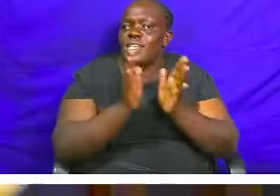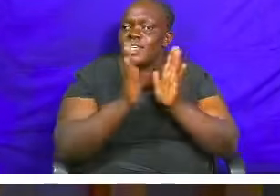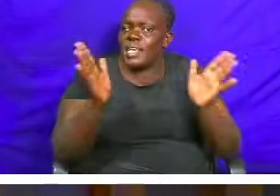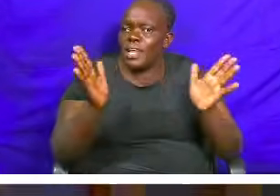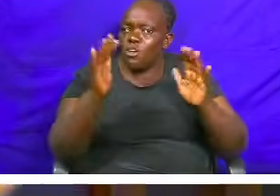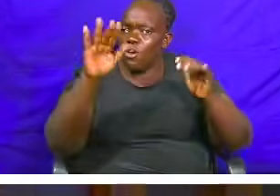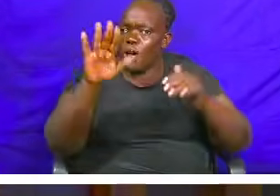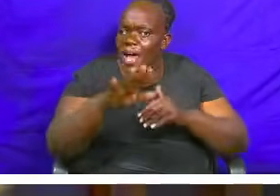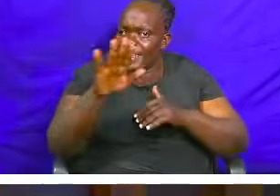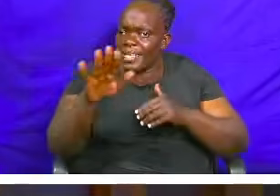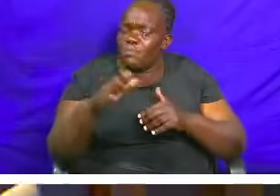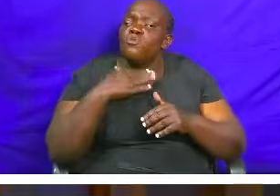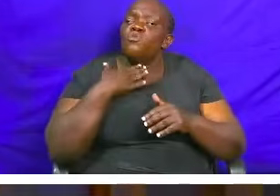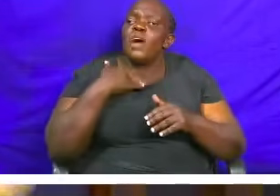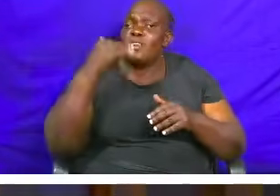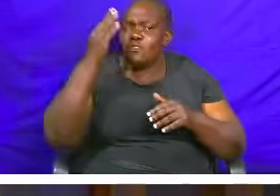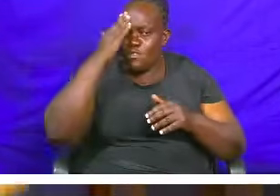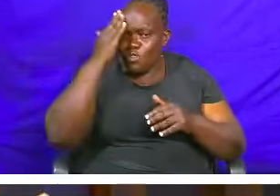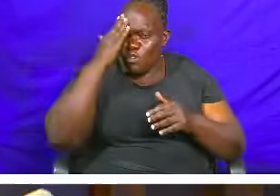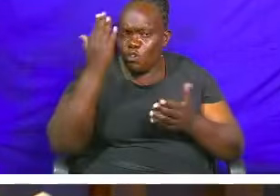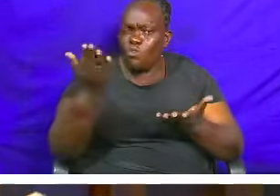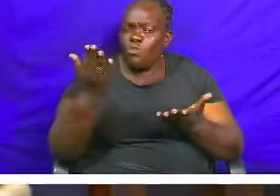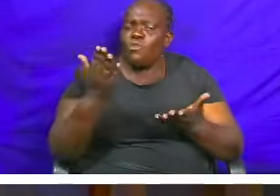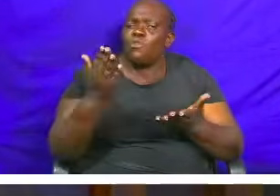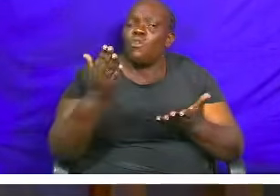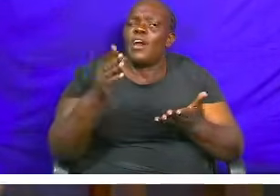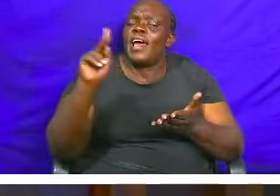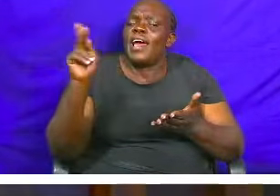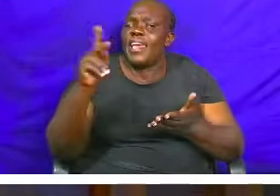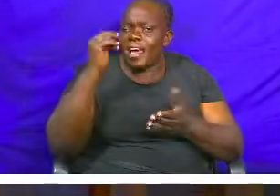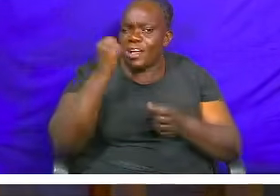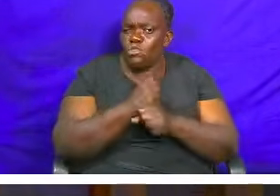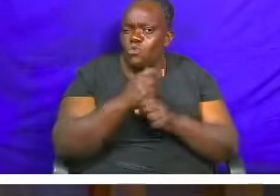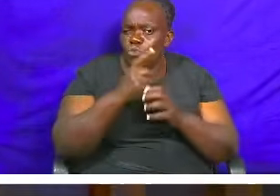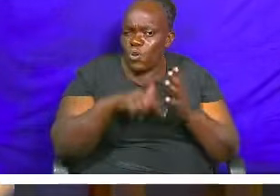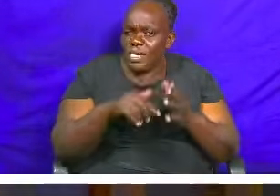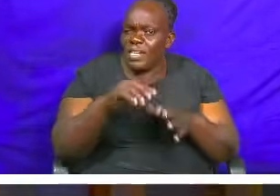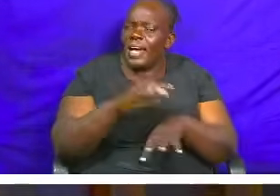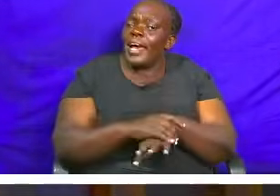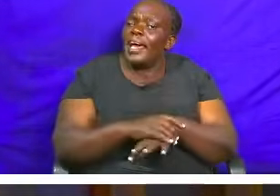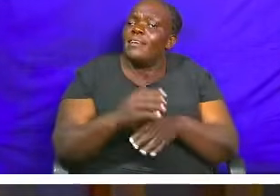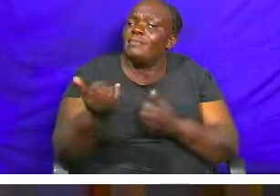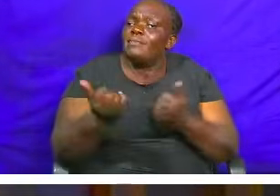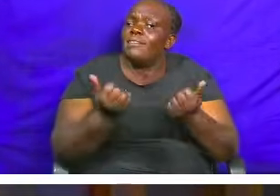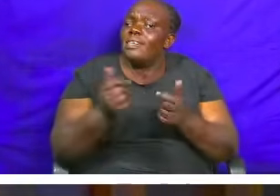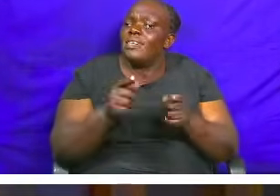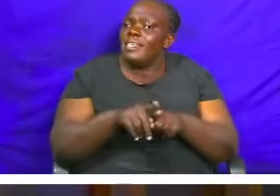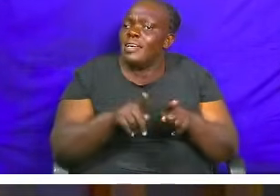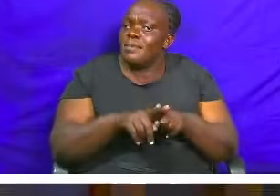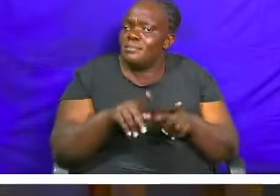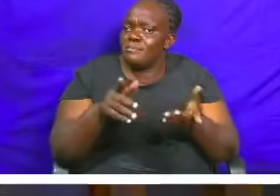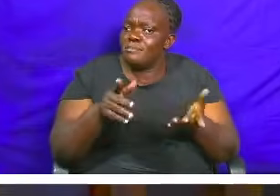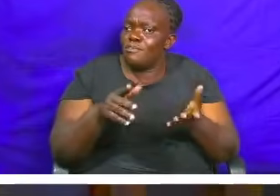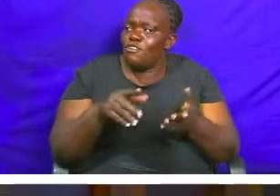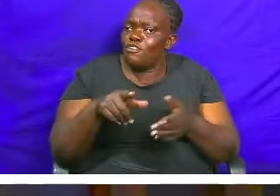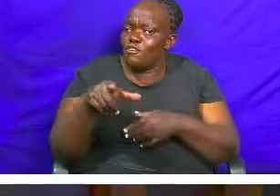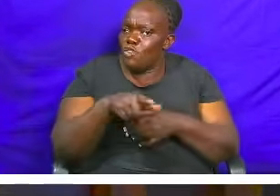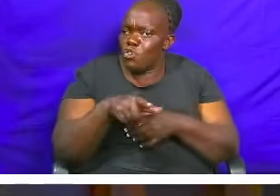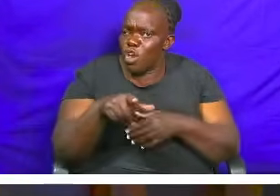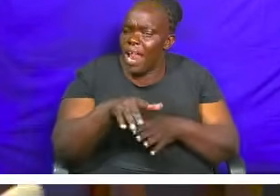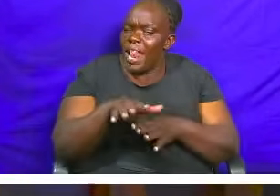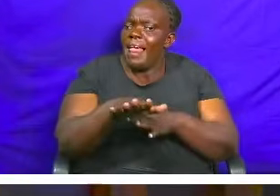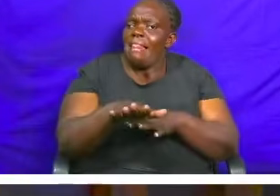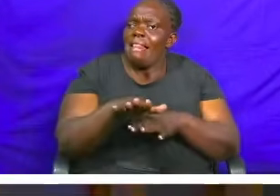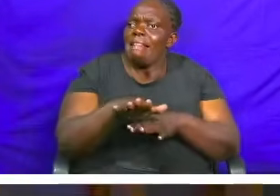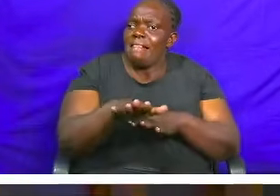to understand what did Kenya do to get out of trouble. I found vehicles queuing for 2 kilometers for fuel. For fuel, because